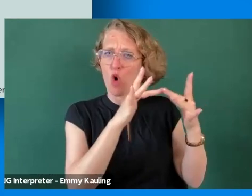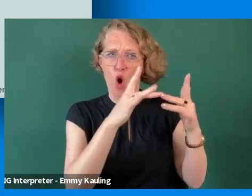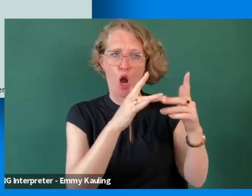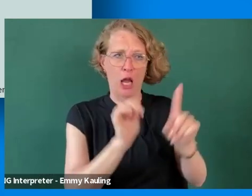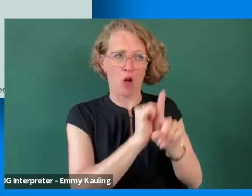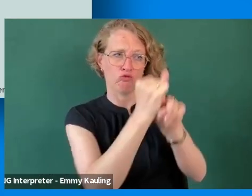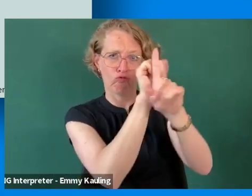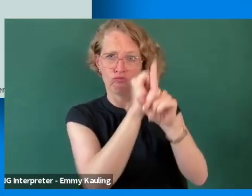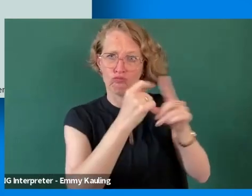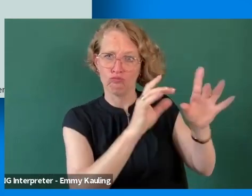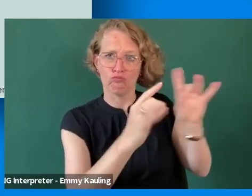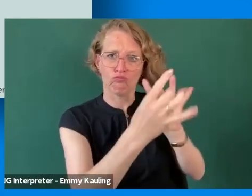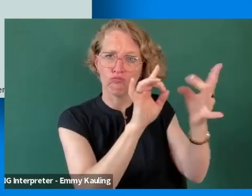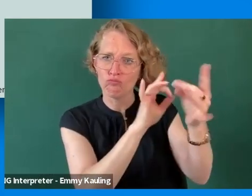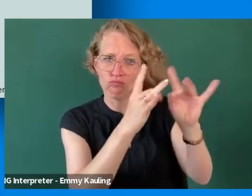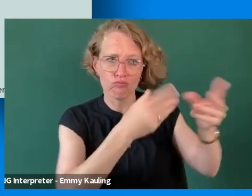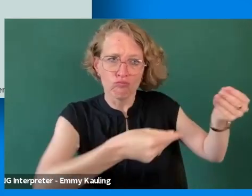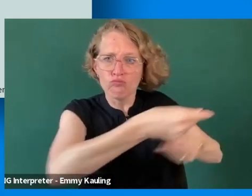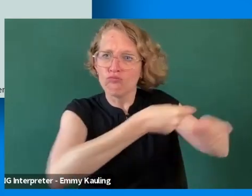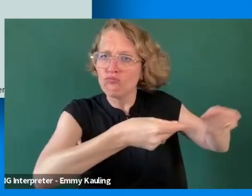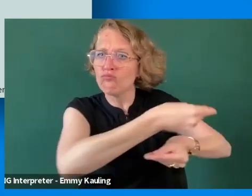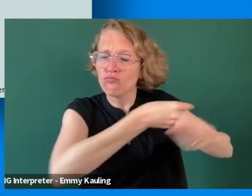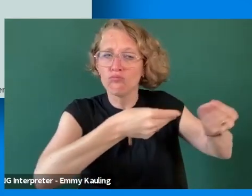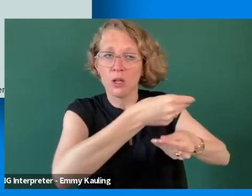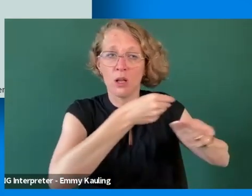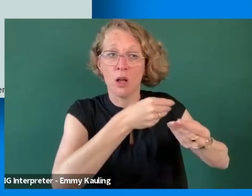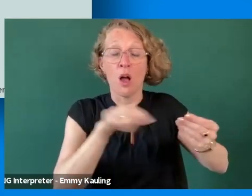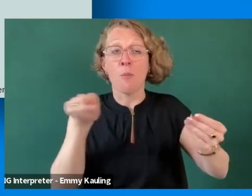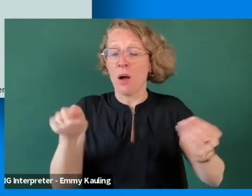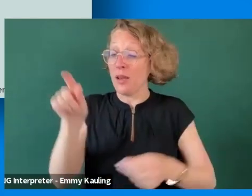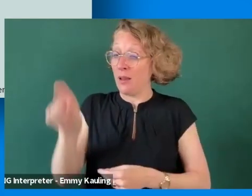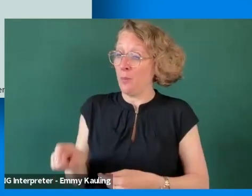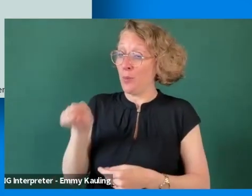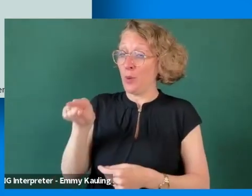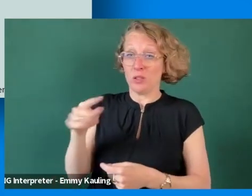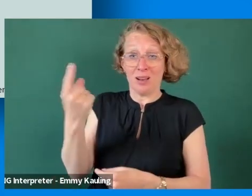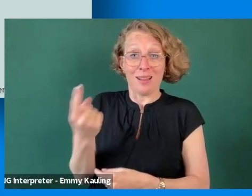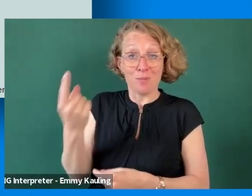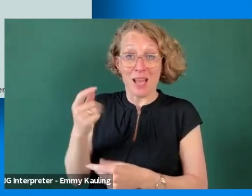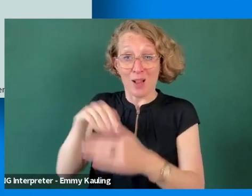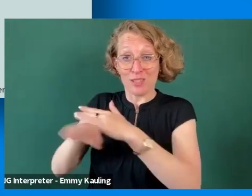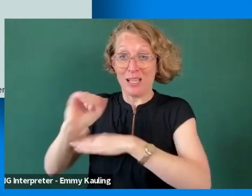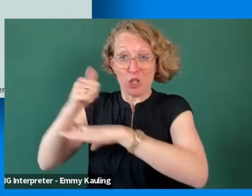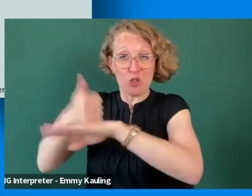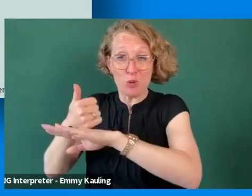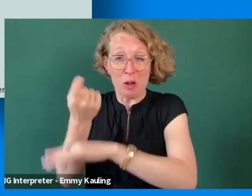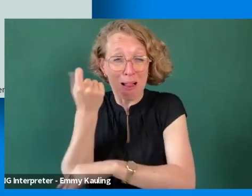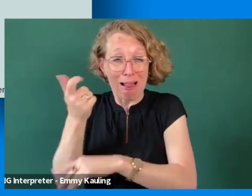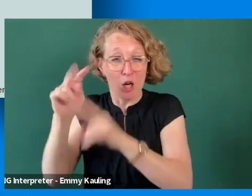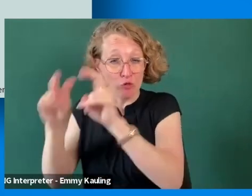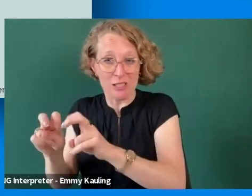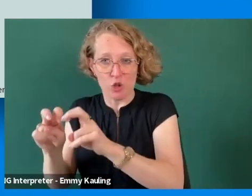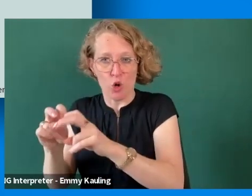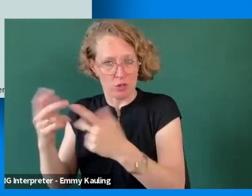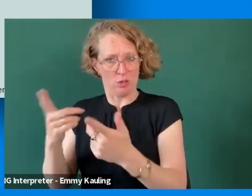then again excludes applicants from, for example, institutions that are less research intensive, where we don't have